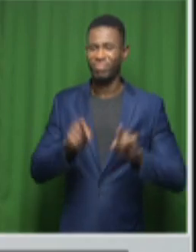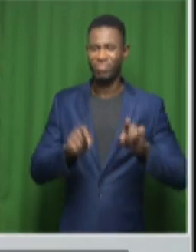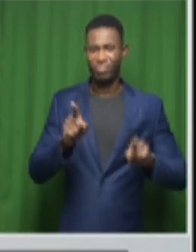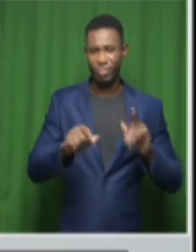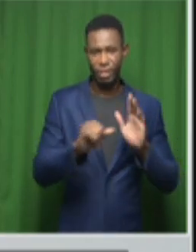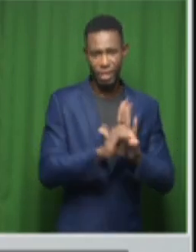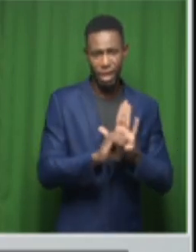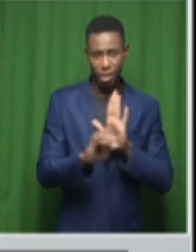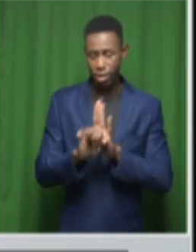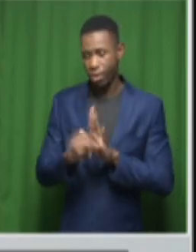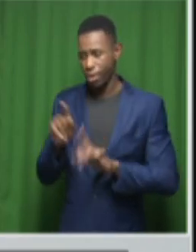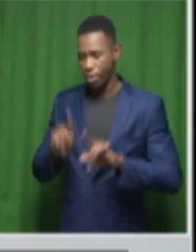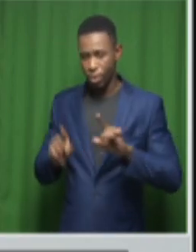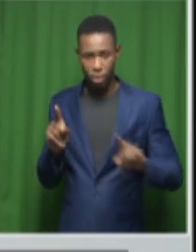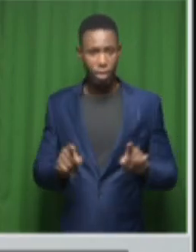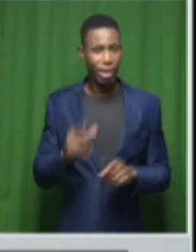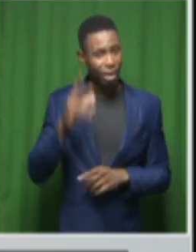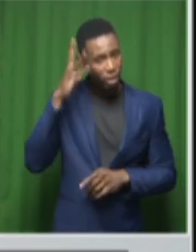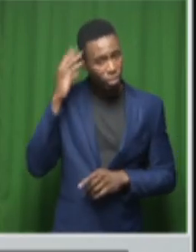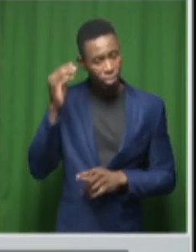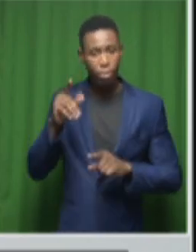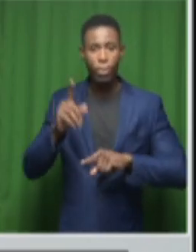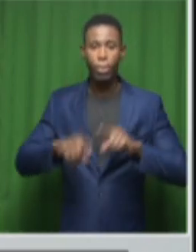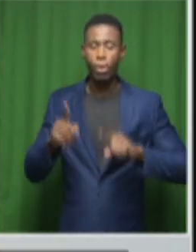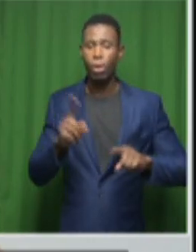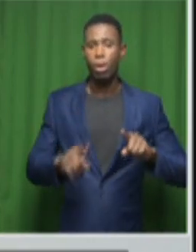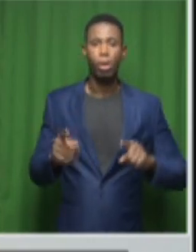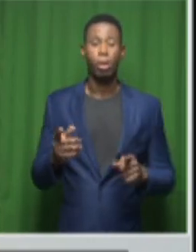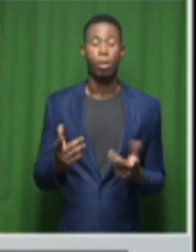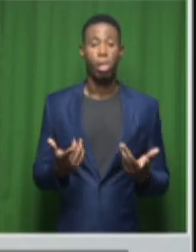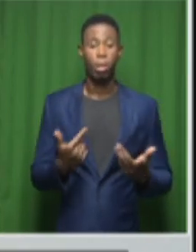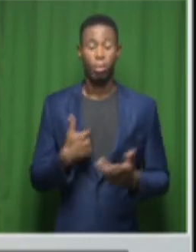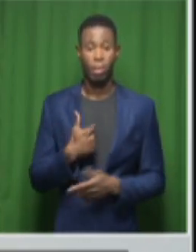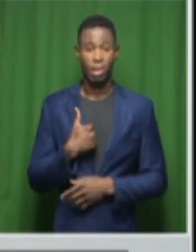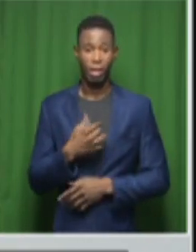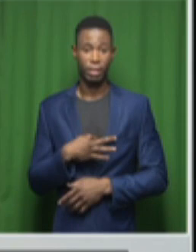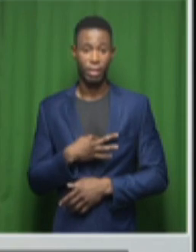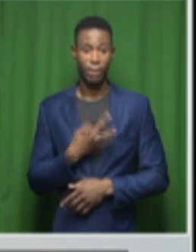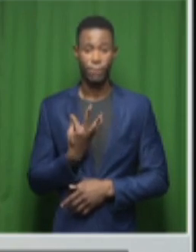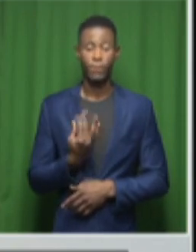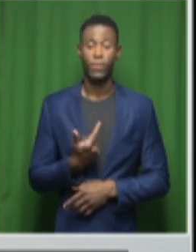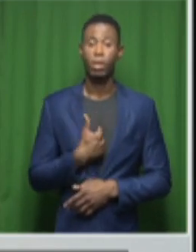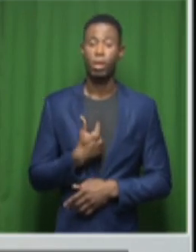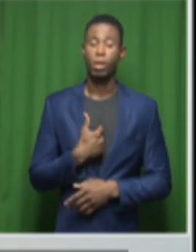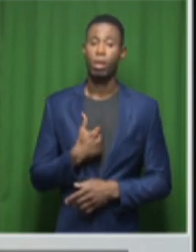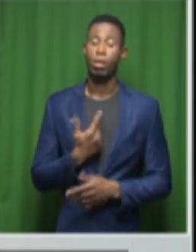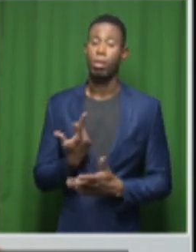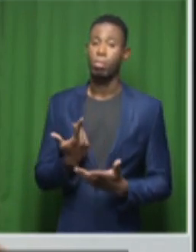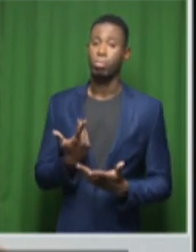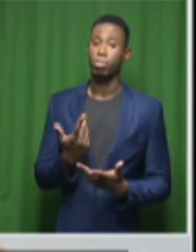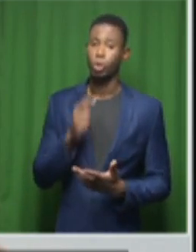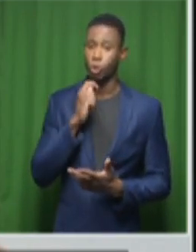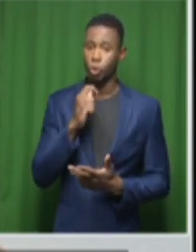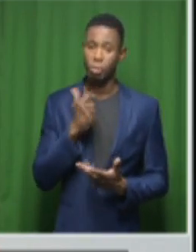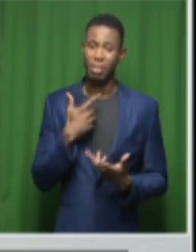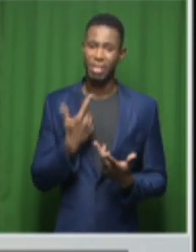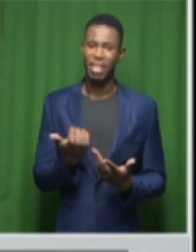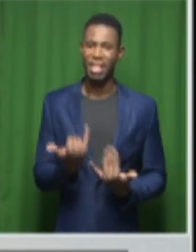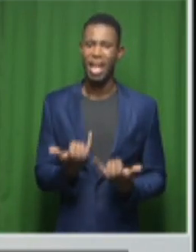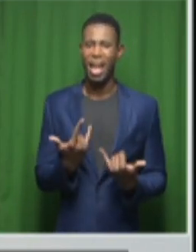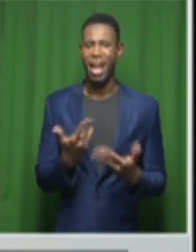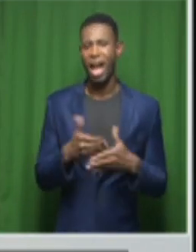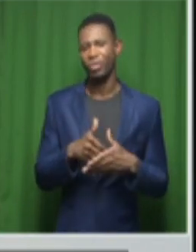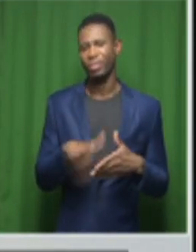identities, different experiences. Myself, I've just reached out of the category of youth. So we